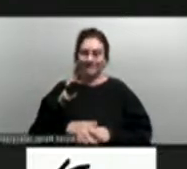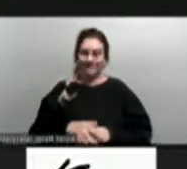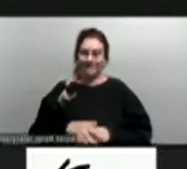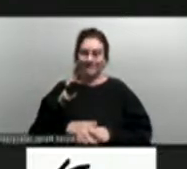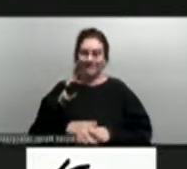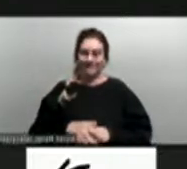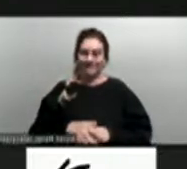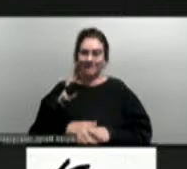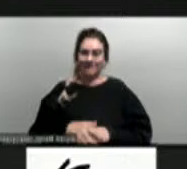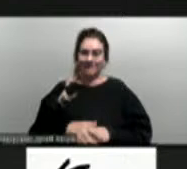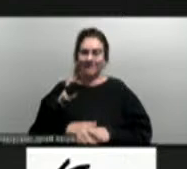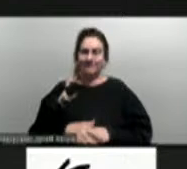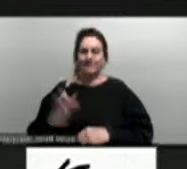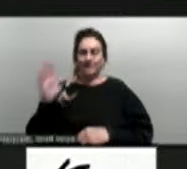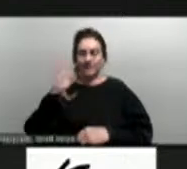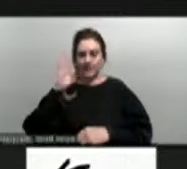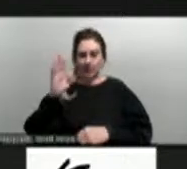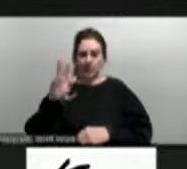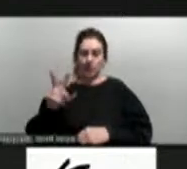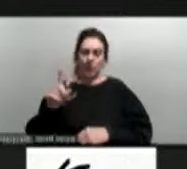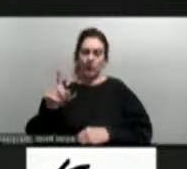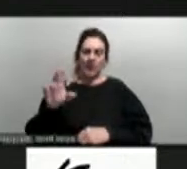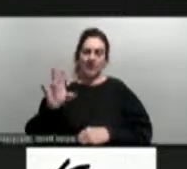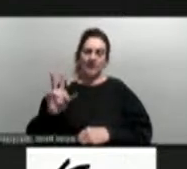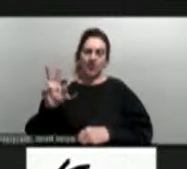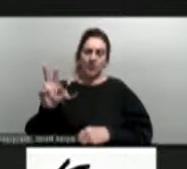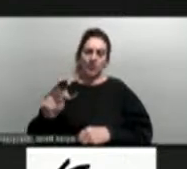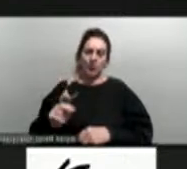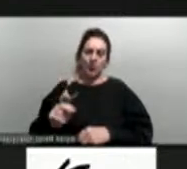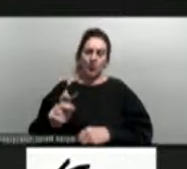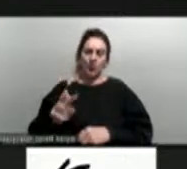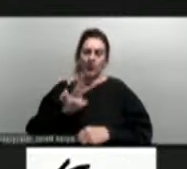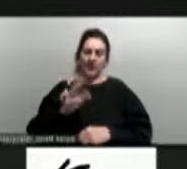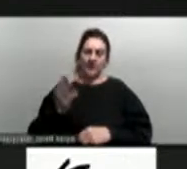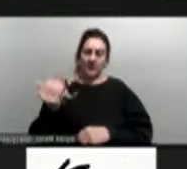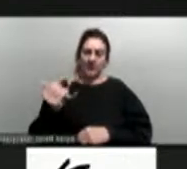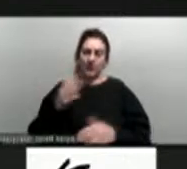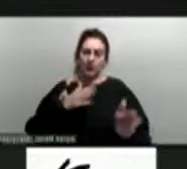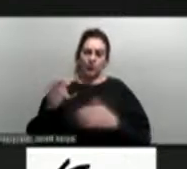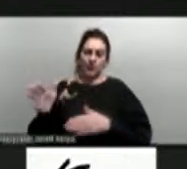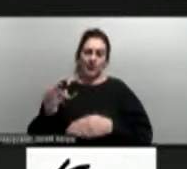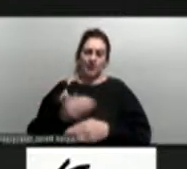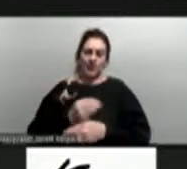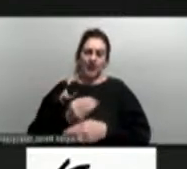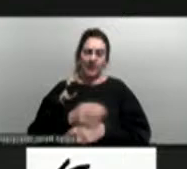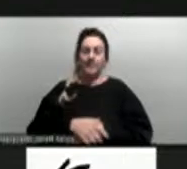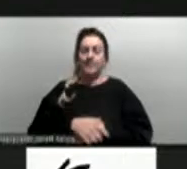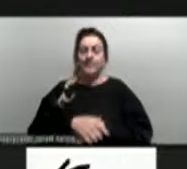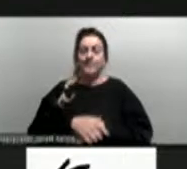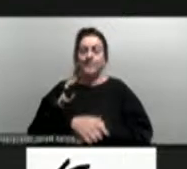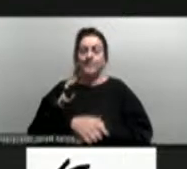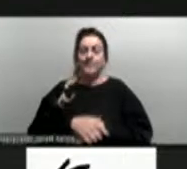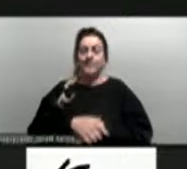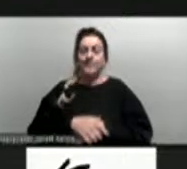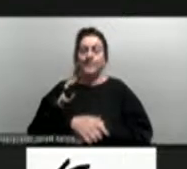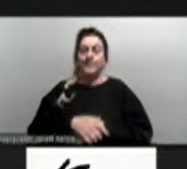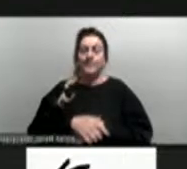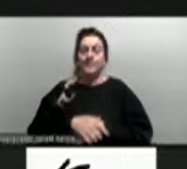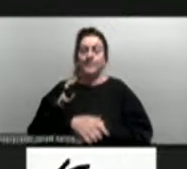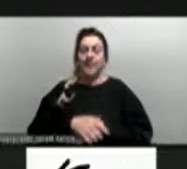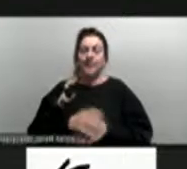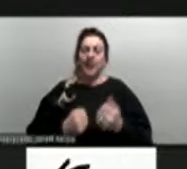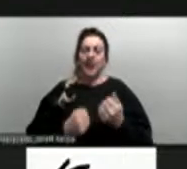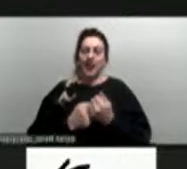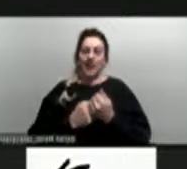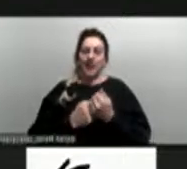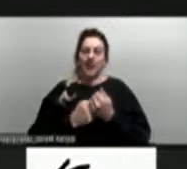Gabriela Sáenz, address 217 Northwest 15th Street, Miami, Florida 33136. I'm here to advocate on behalf